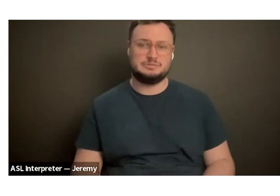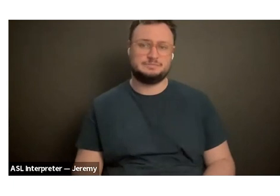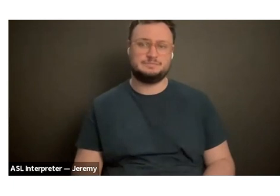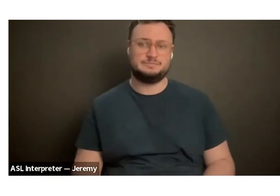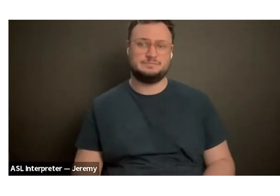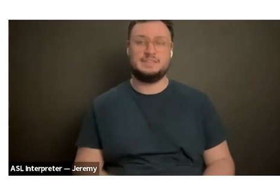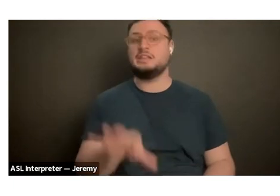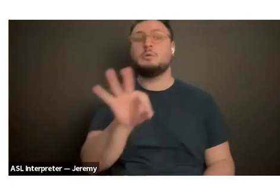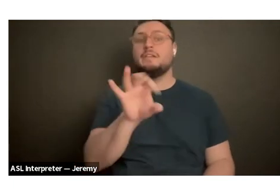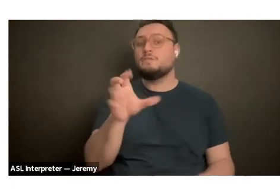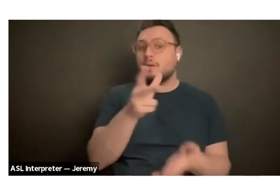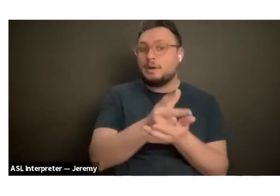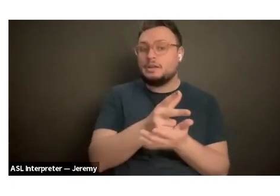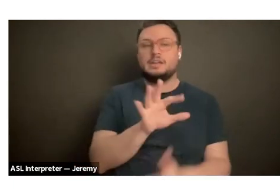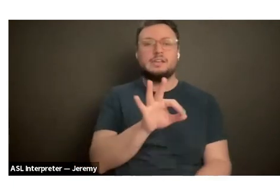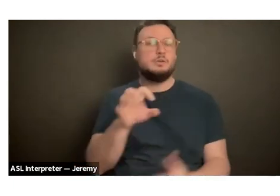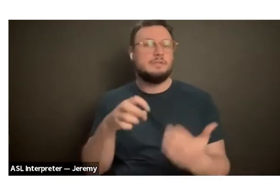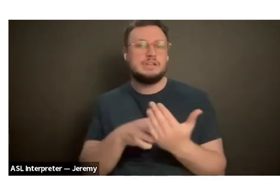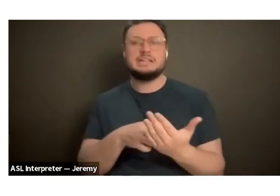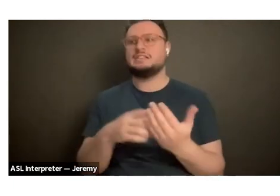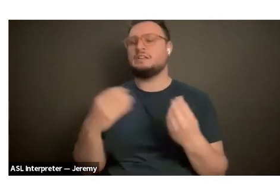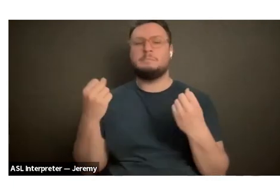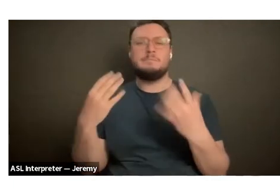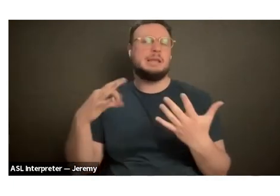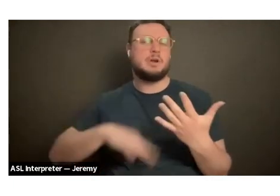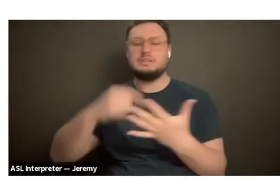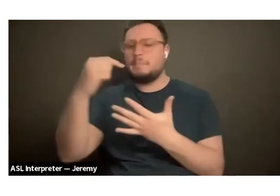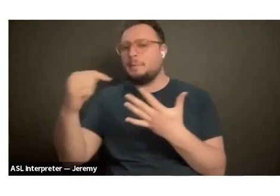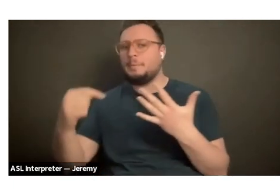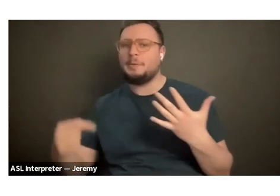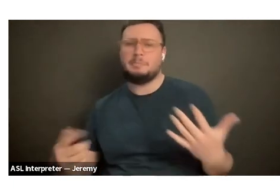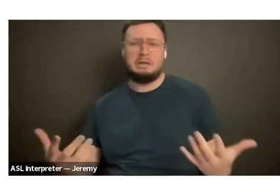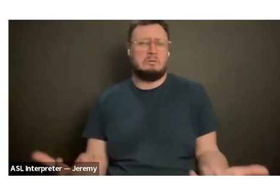free parking. What else could you want? The next slide, please.